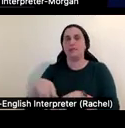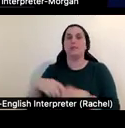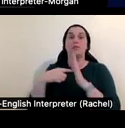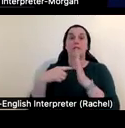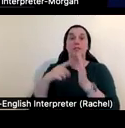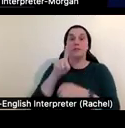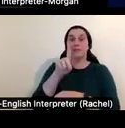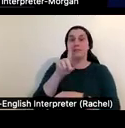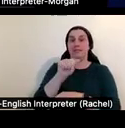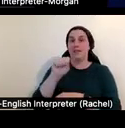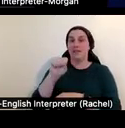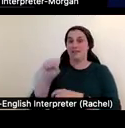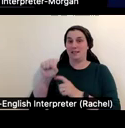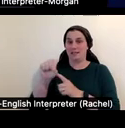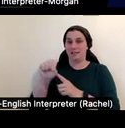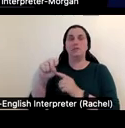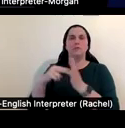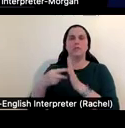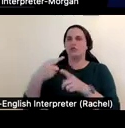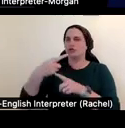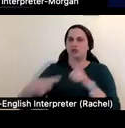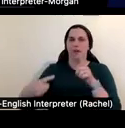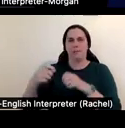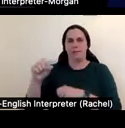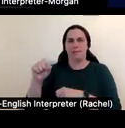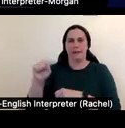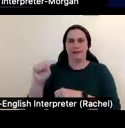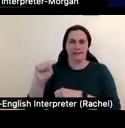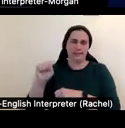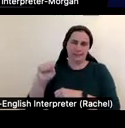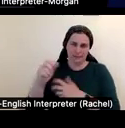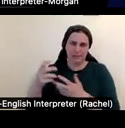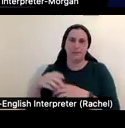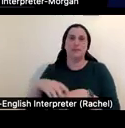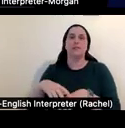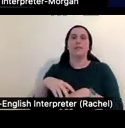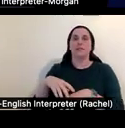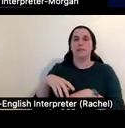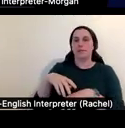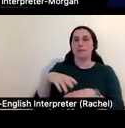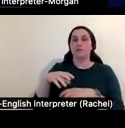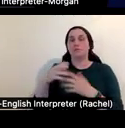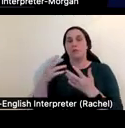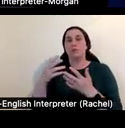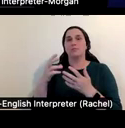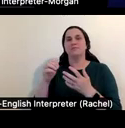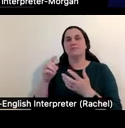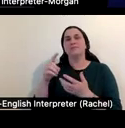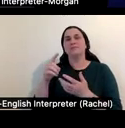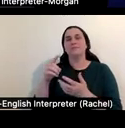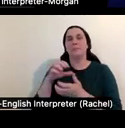sharp S. That's what I call it. Some people call it an S set. So just don't call it a German B. What is the letter